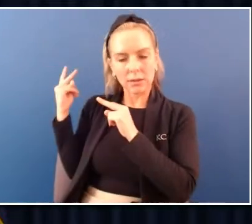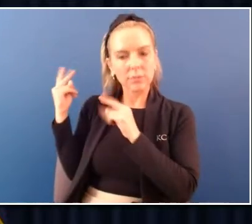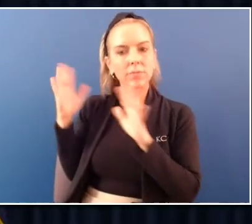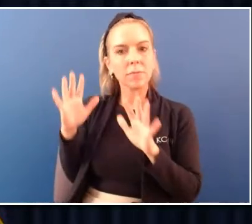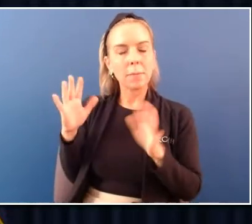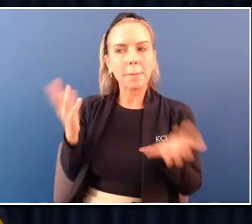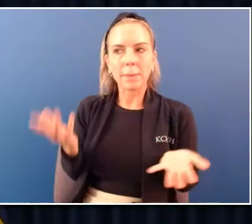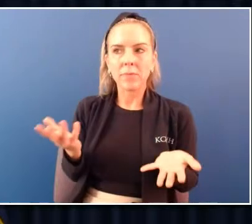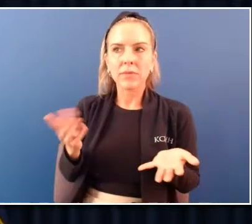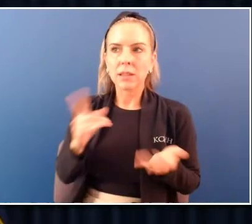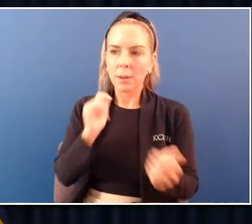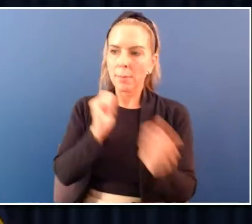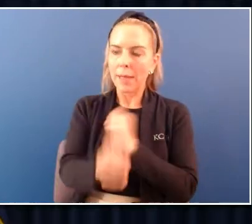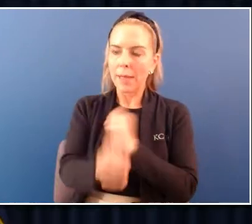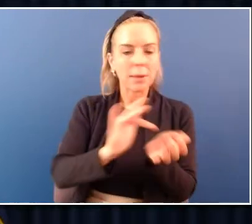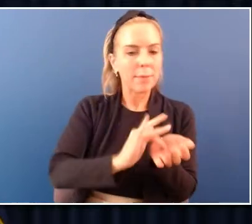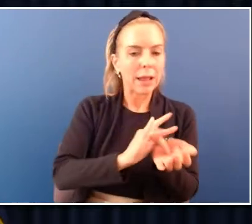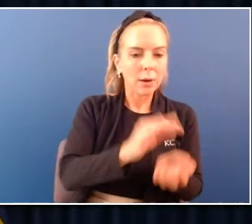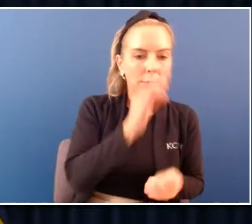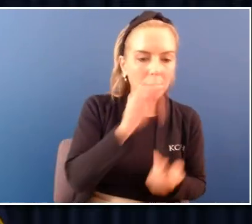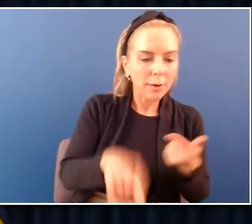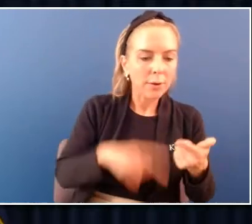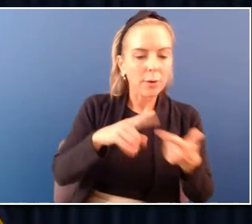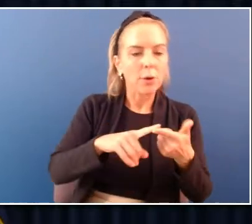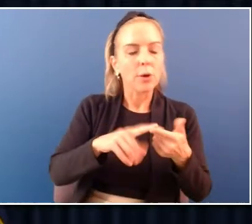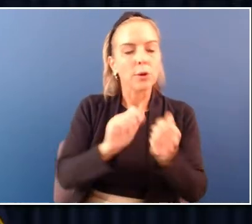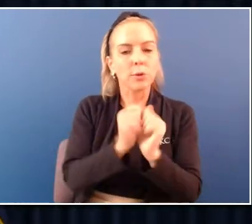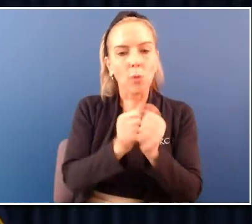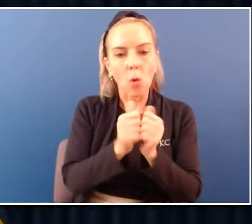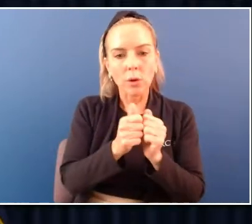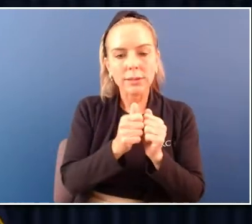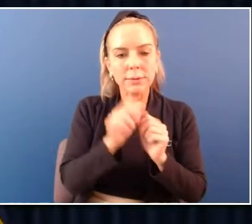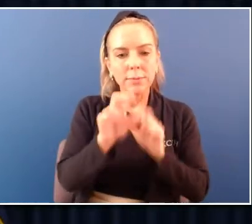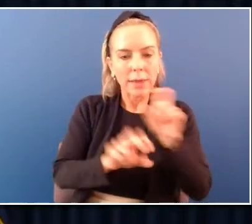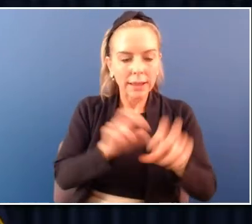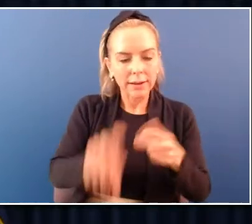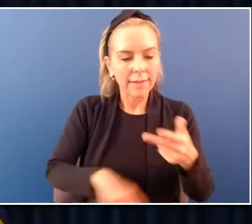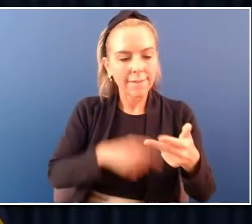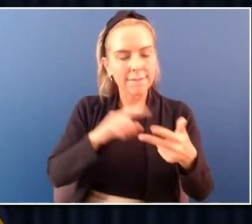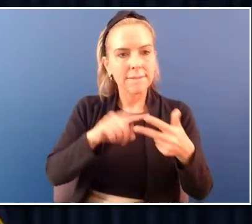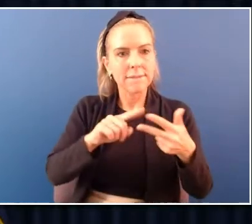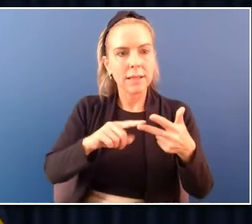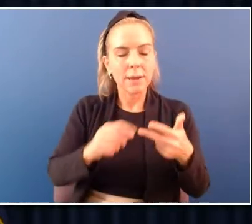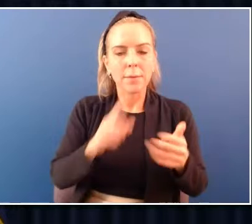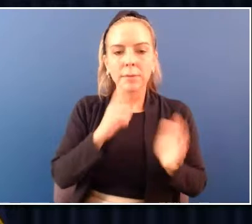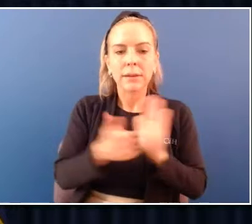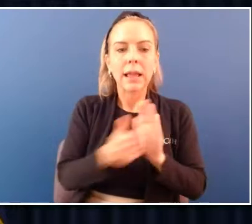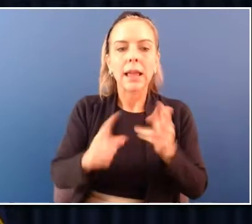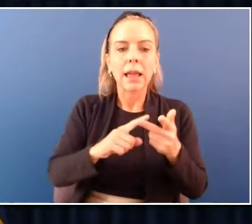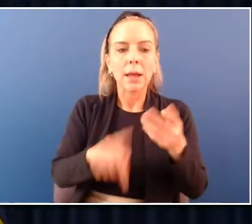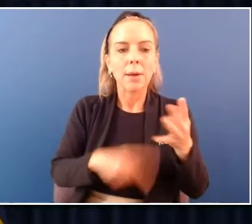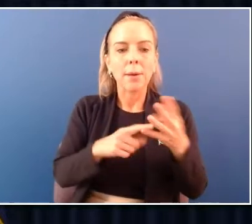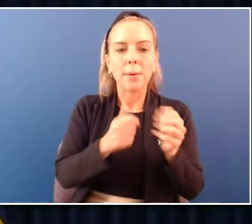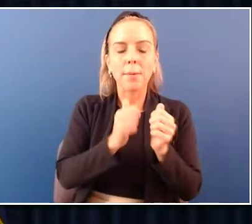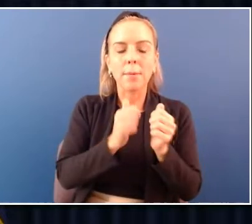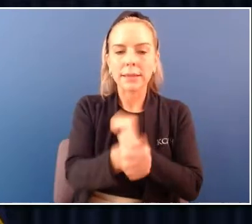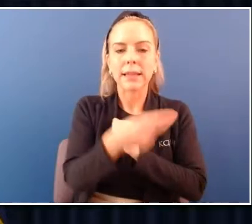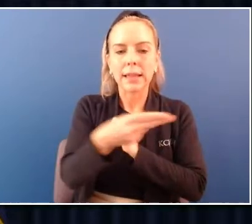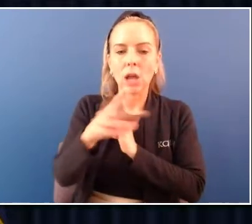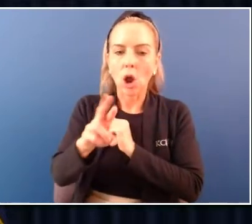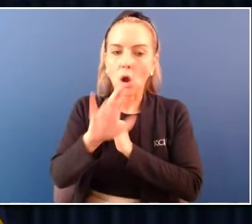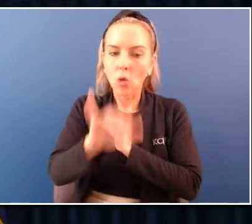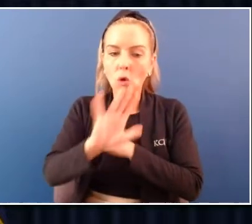medical marijuana and sports betting, banning gray games, passing HHR, those were all